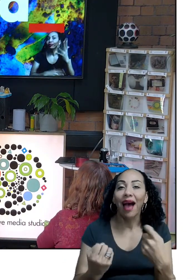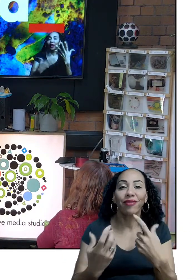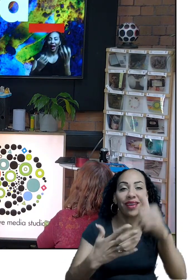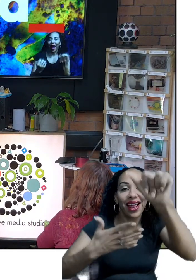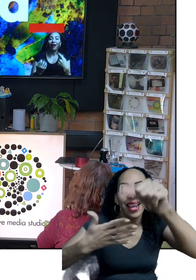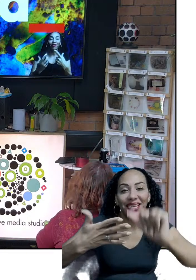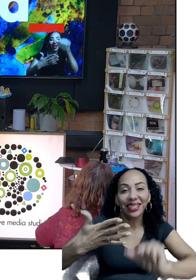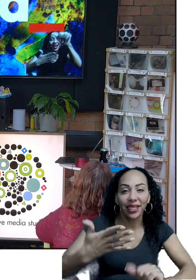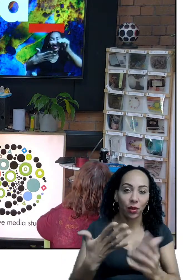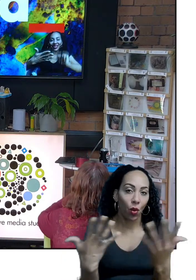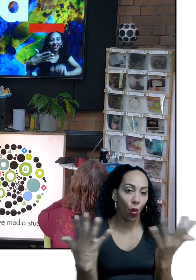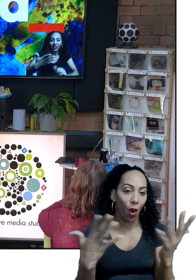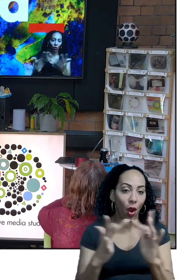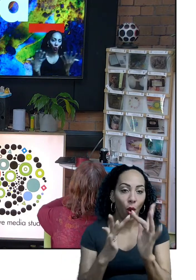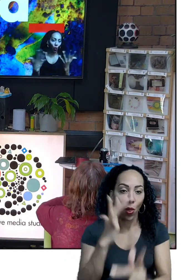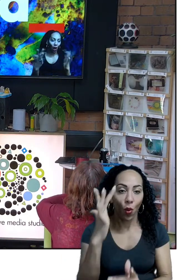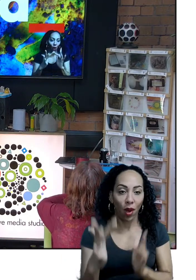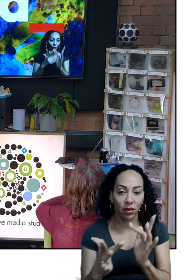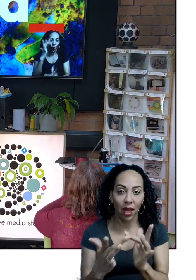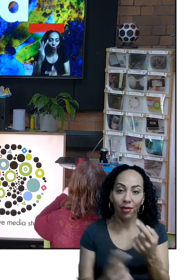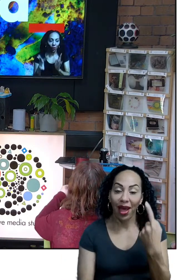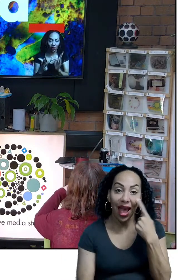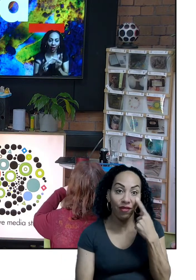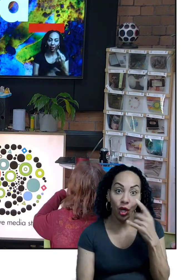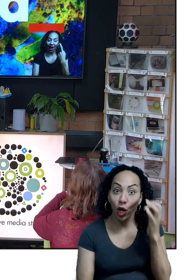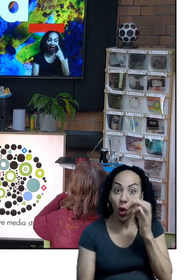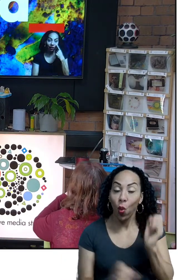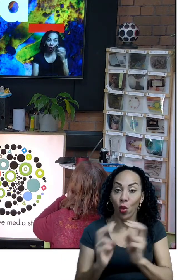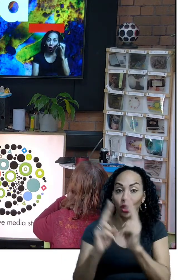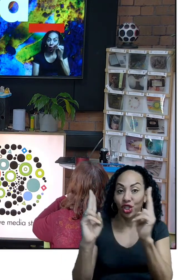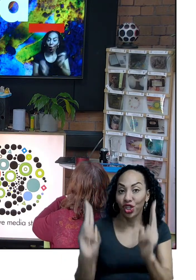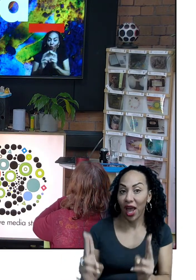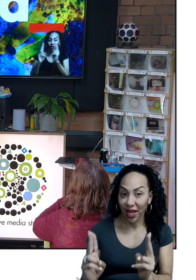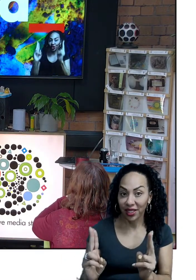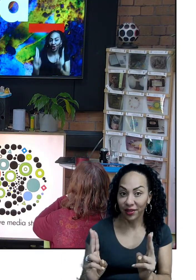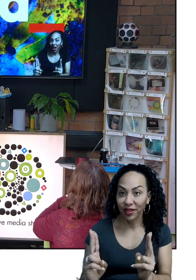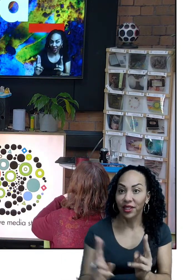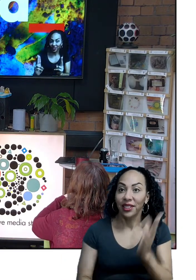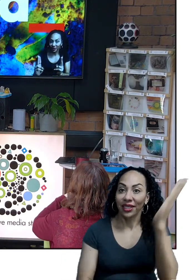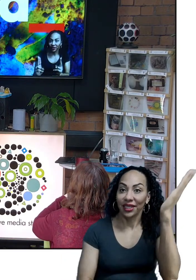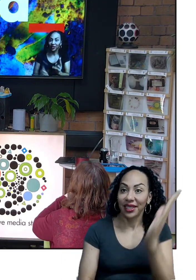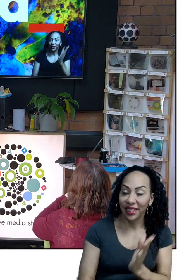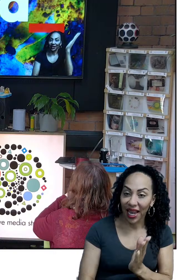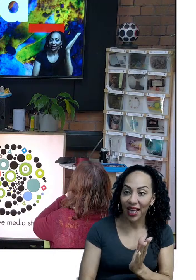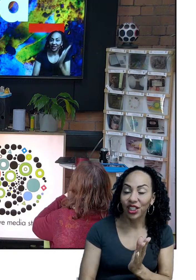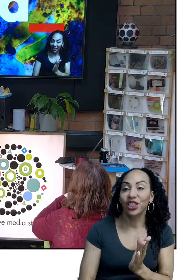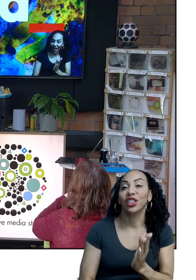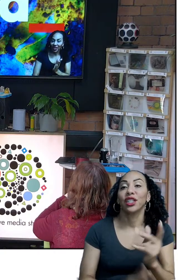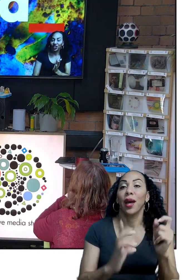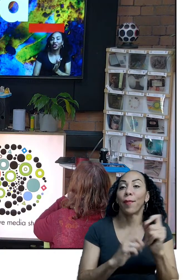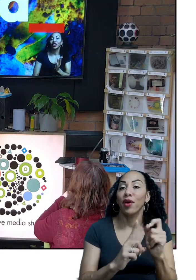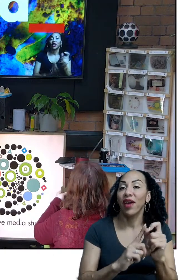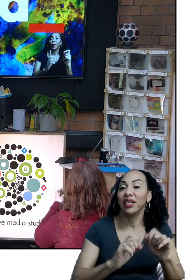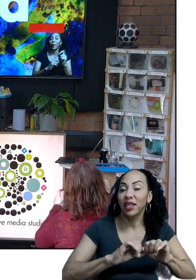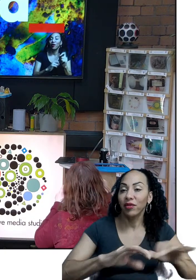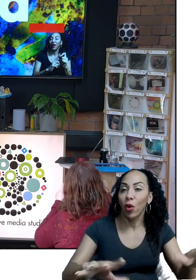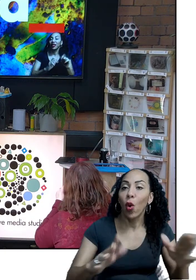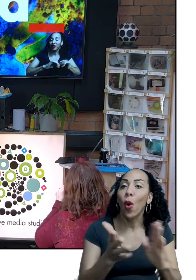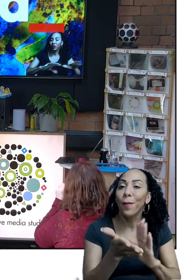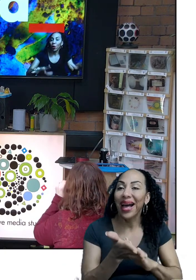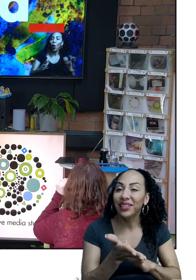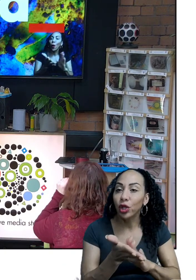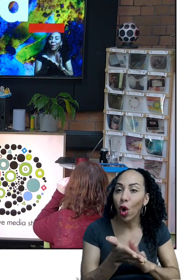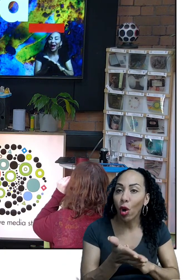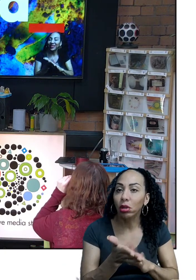right now. You can head to watershed.co.uk/studio. At Pervasive Media Studio at mastodon.social on Mastodon, at